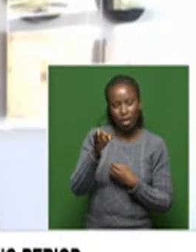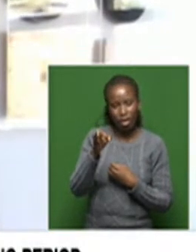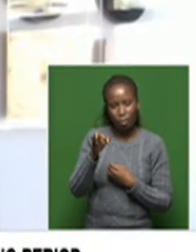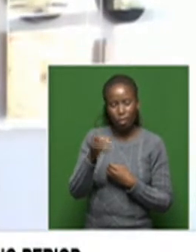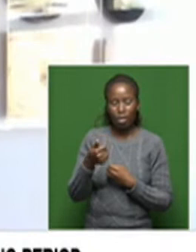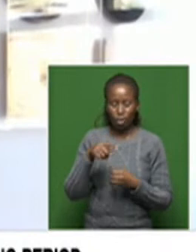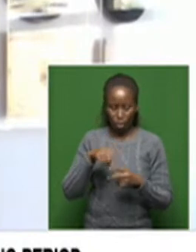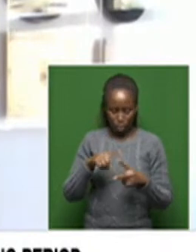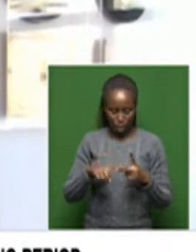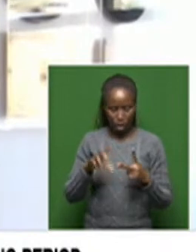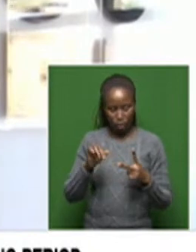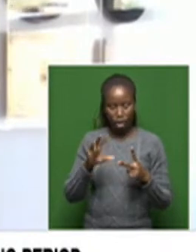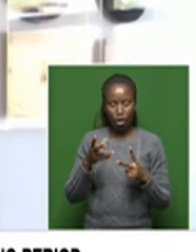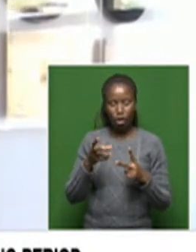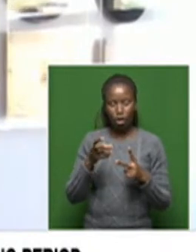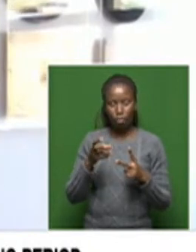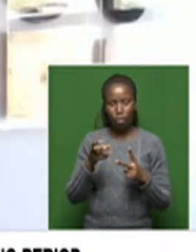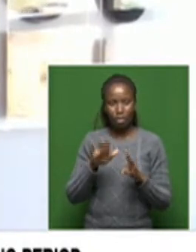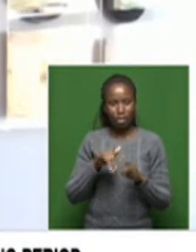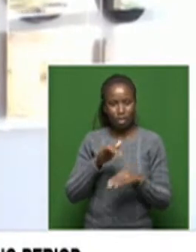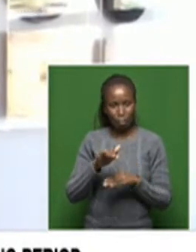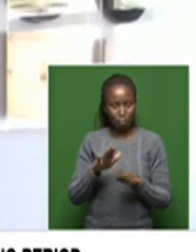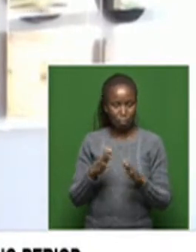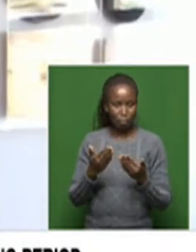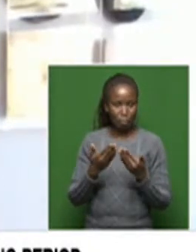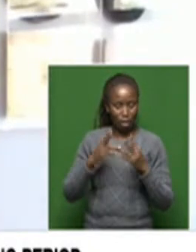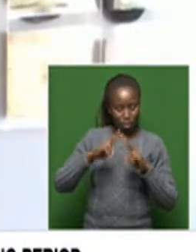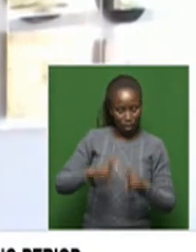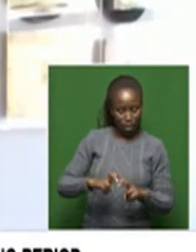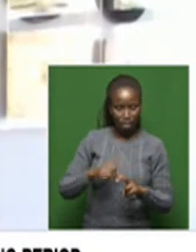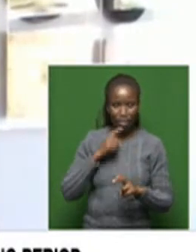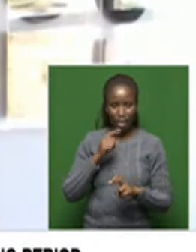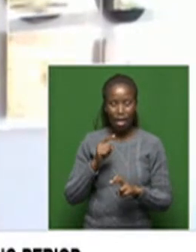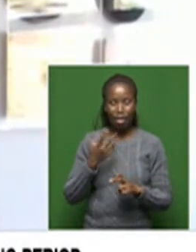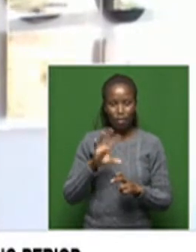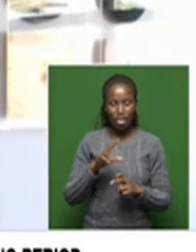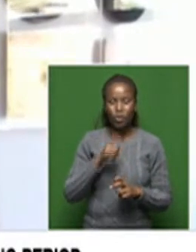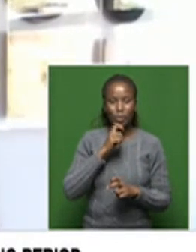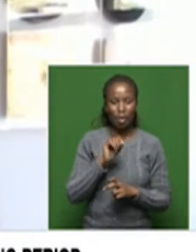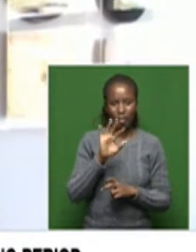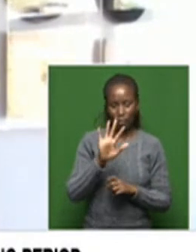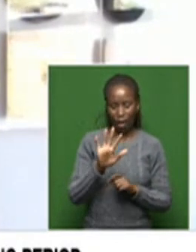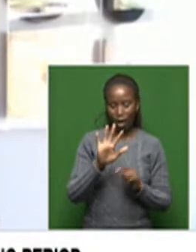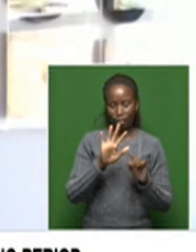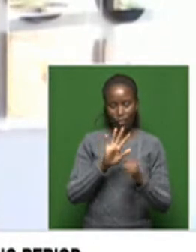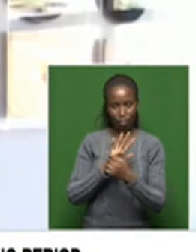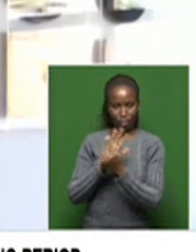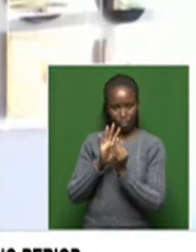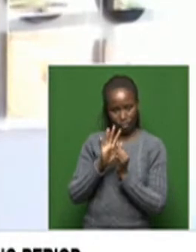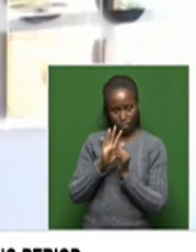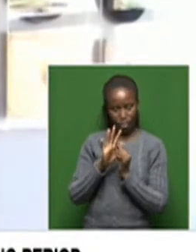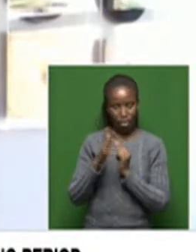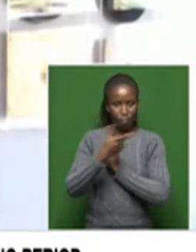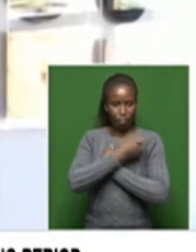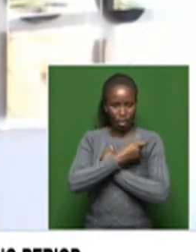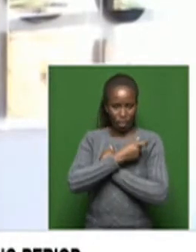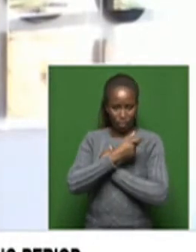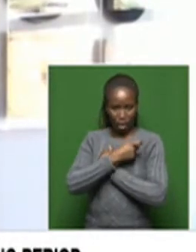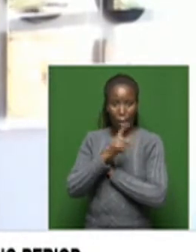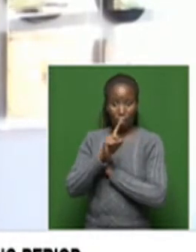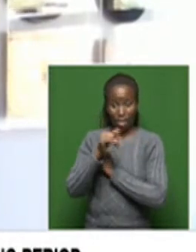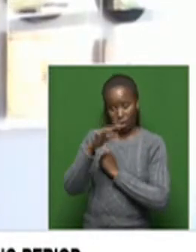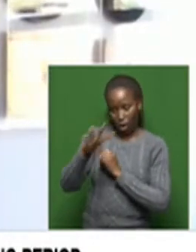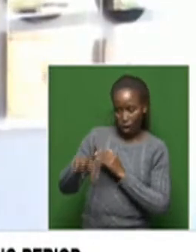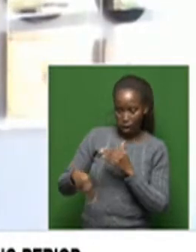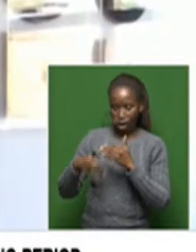the STEP study. And this was an adenovirus, an AD5 vaccine, but to prevent HIV. And what was seen in those